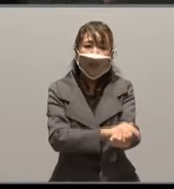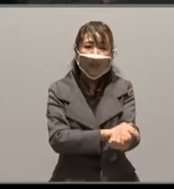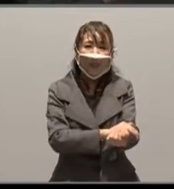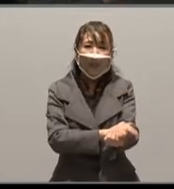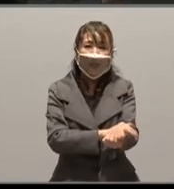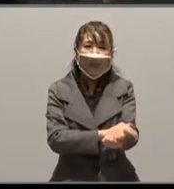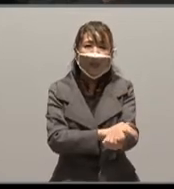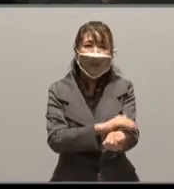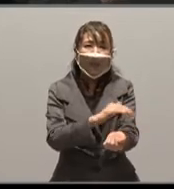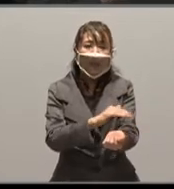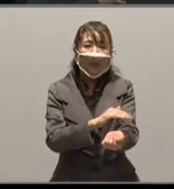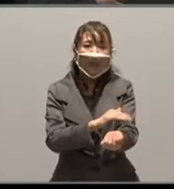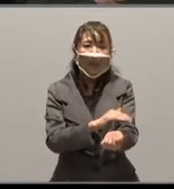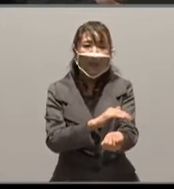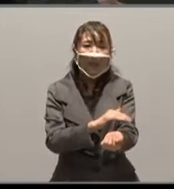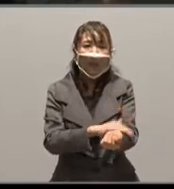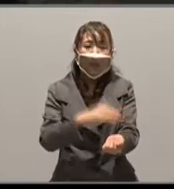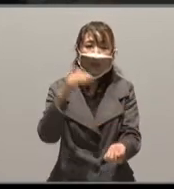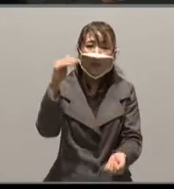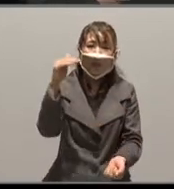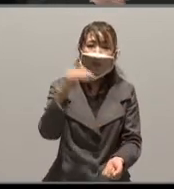use